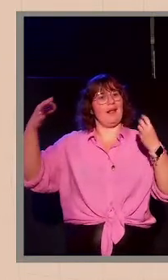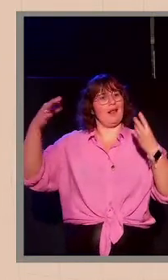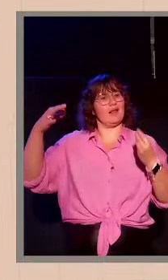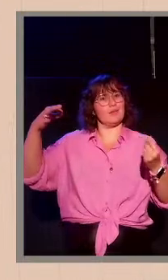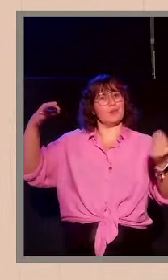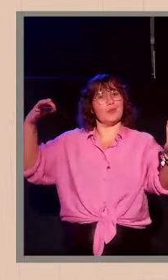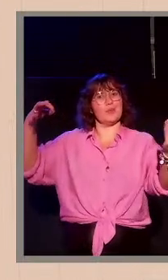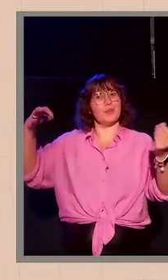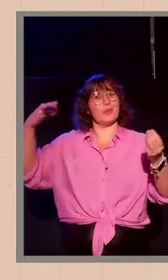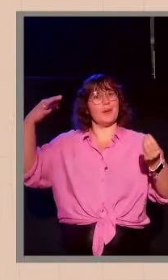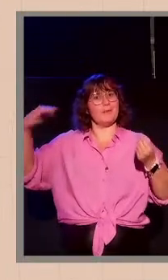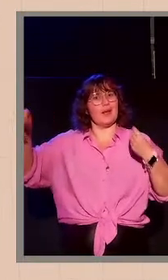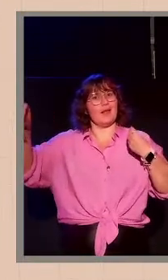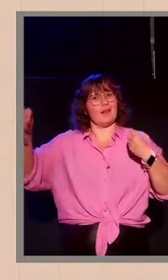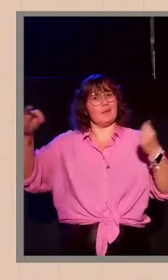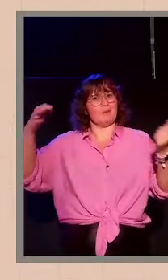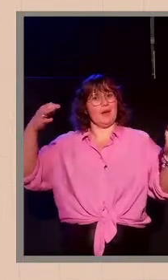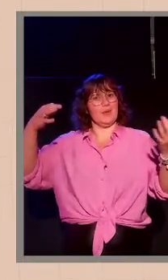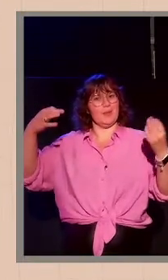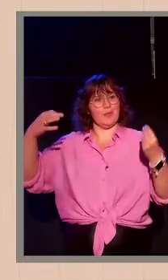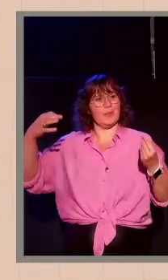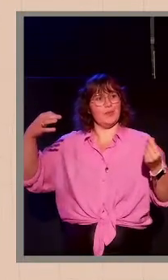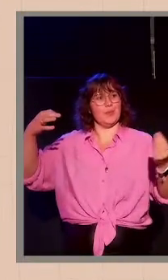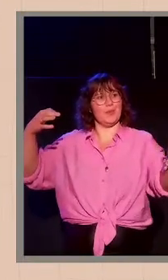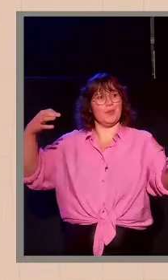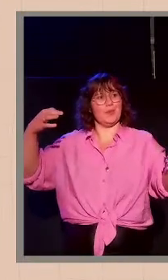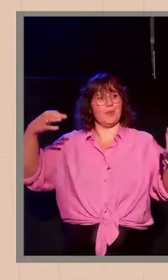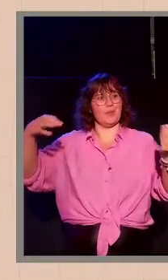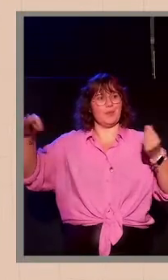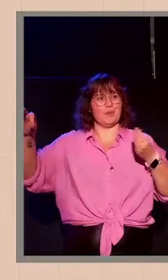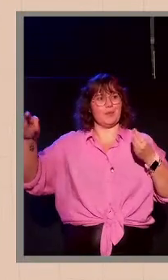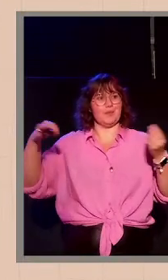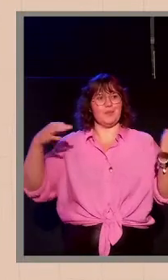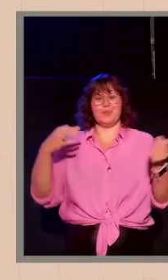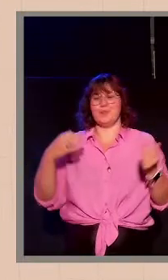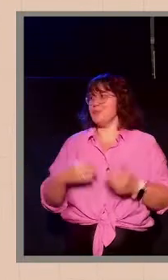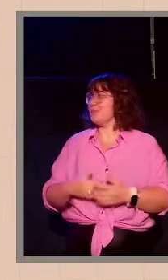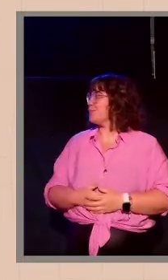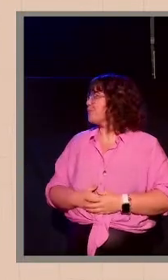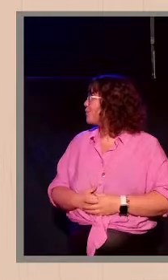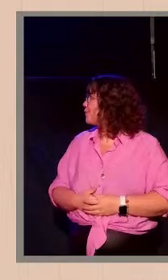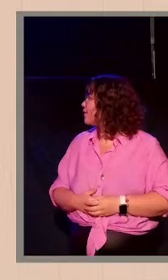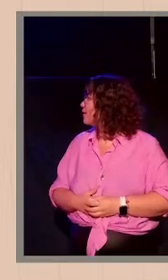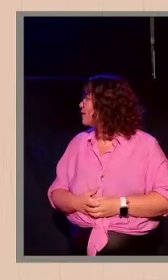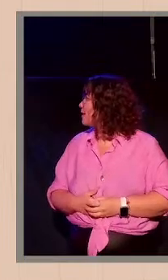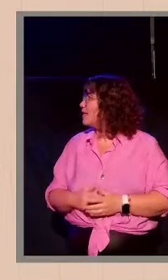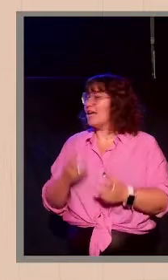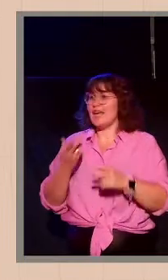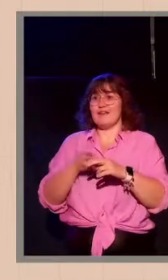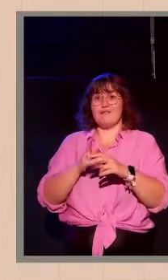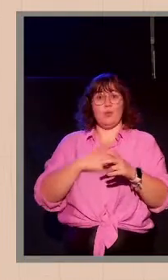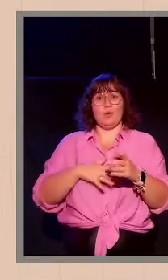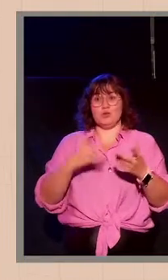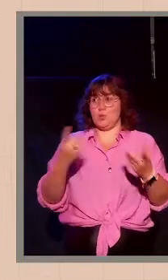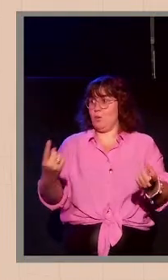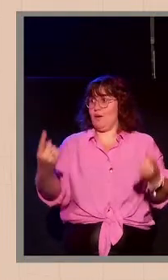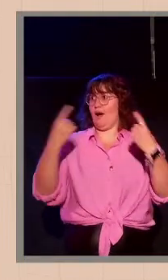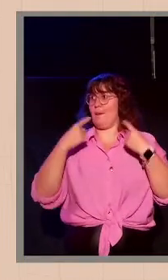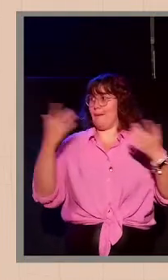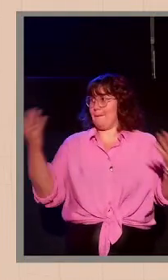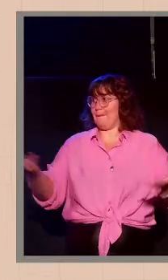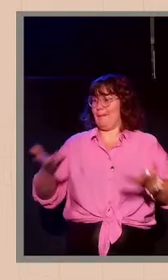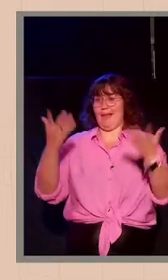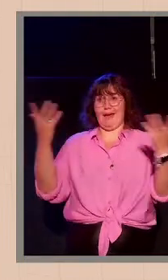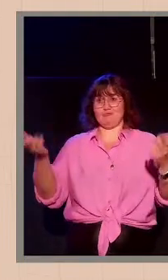I kind of feel now Rhiannon's got you all out into the body of the display. If anybody wants to come and play around with it